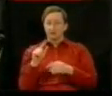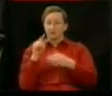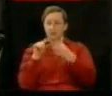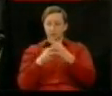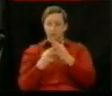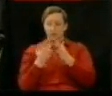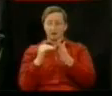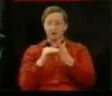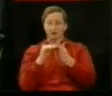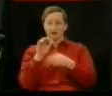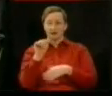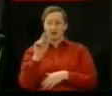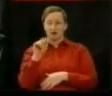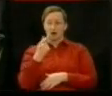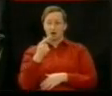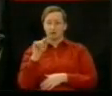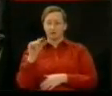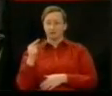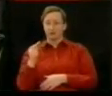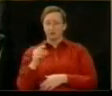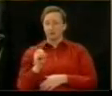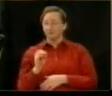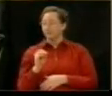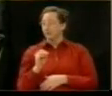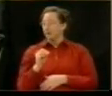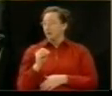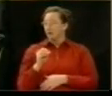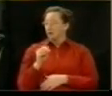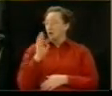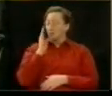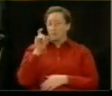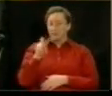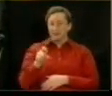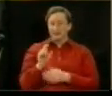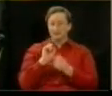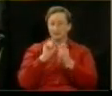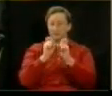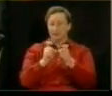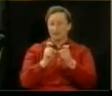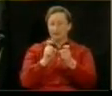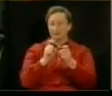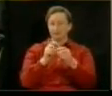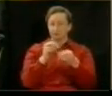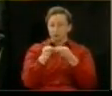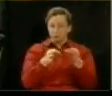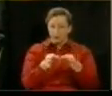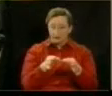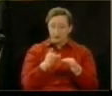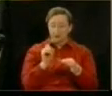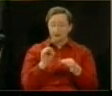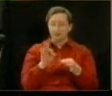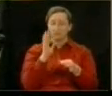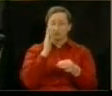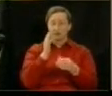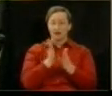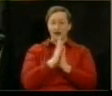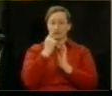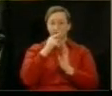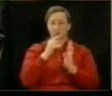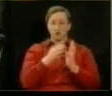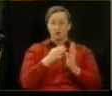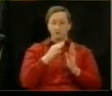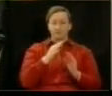August 1st. Would we need to give direction? I'm going back and forth here. Would we need to give direction to the legislature as to whether we would ask for a special